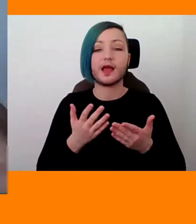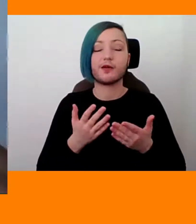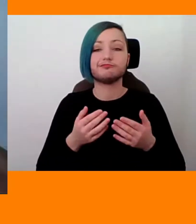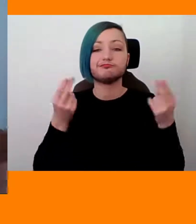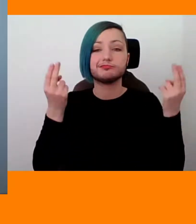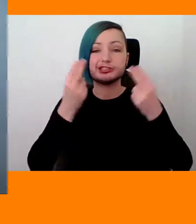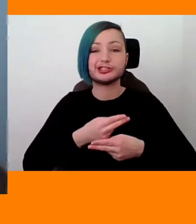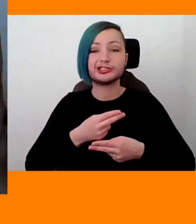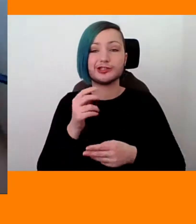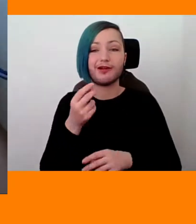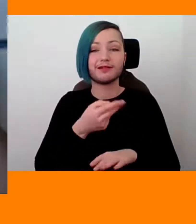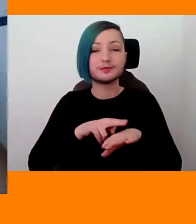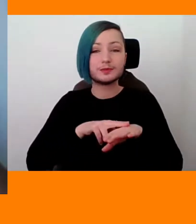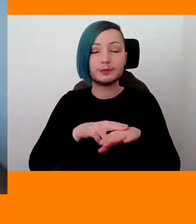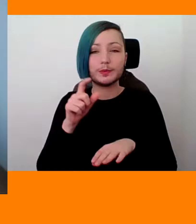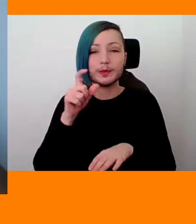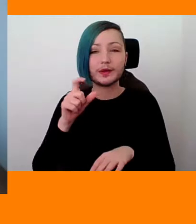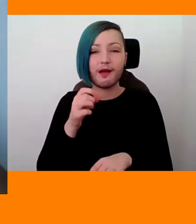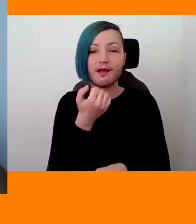blue